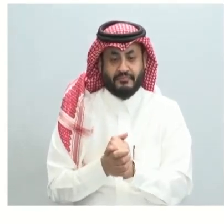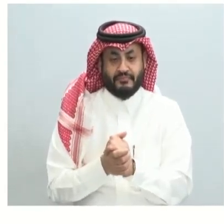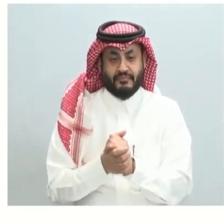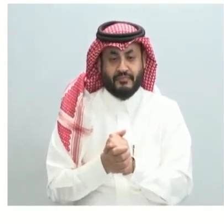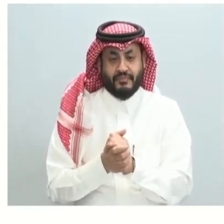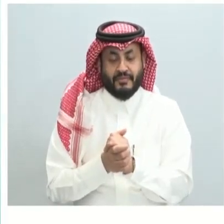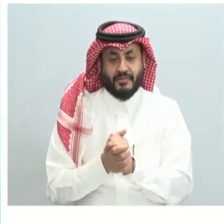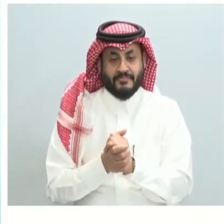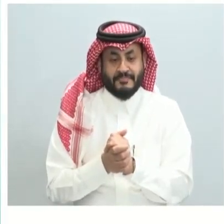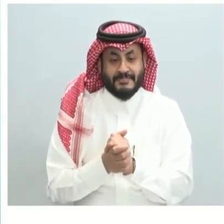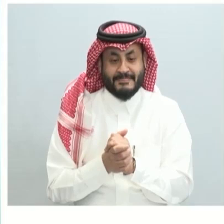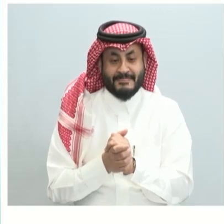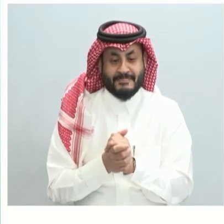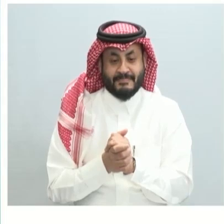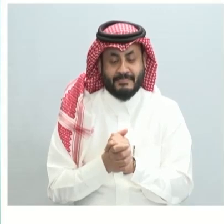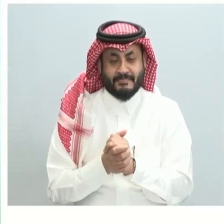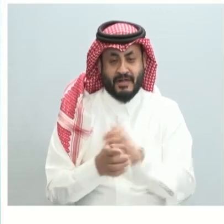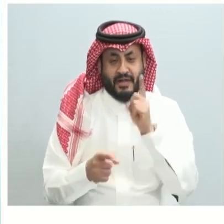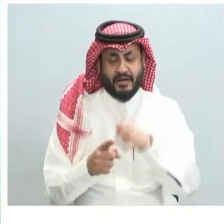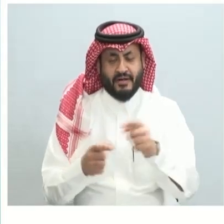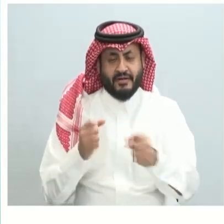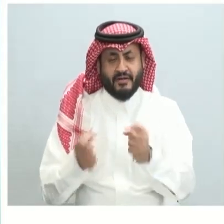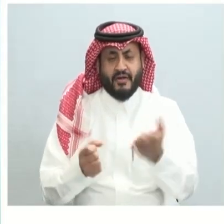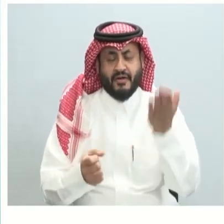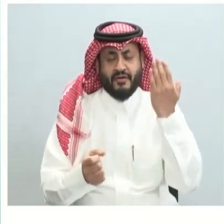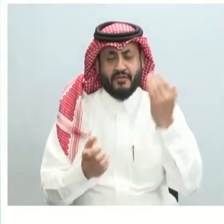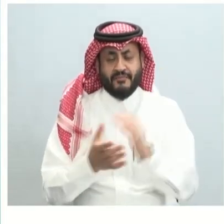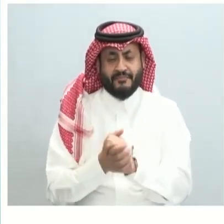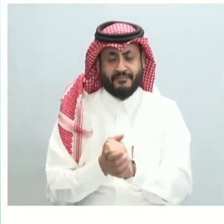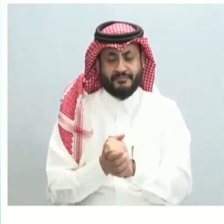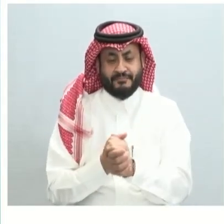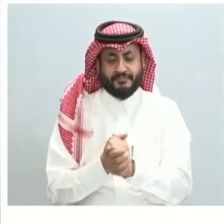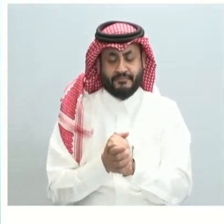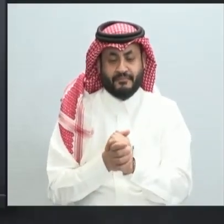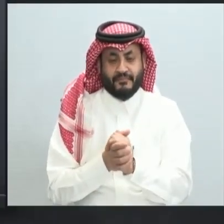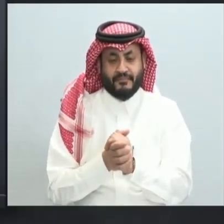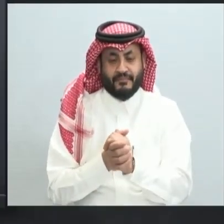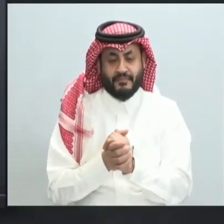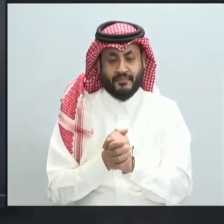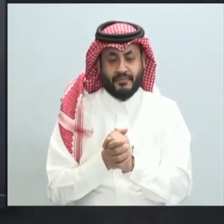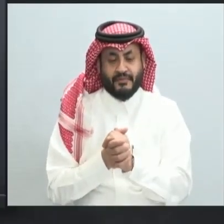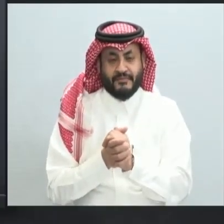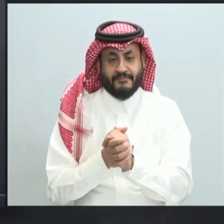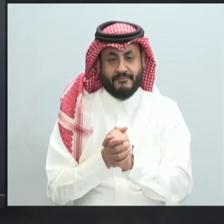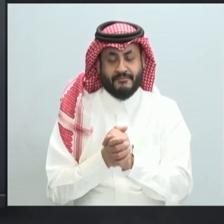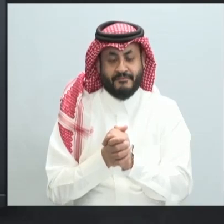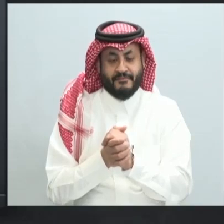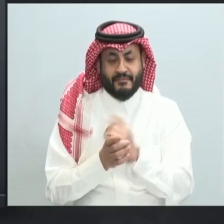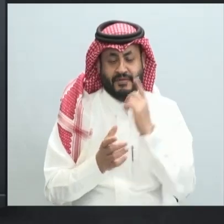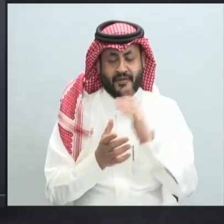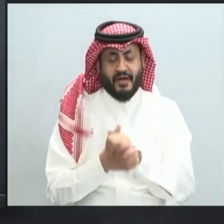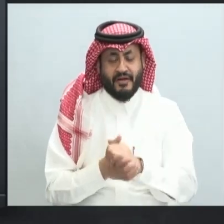begin. Quick revision in our last lesson. In our last lesson, we had